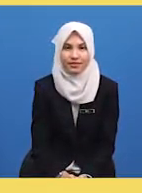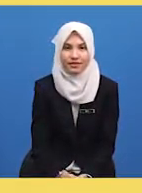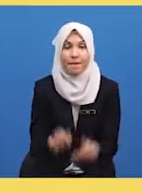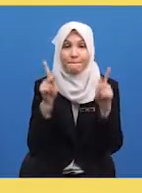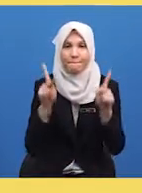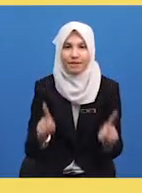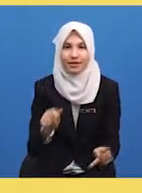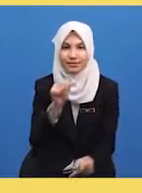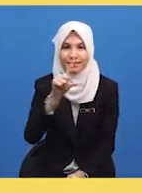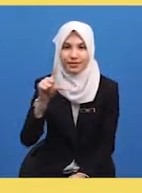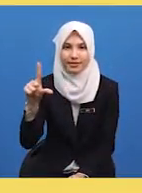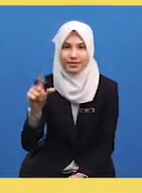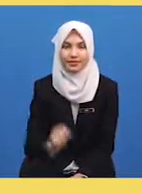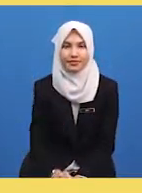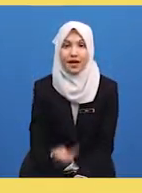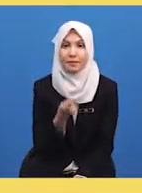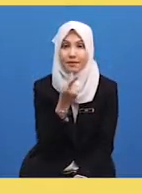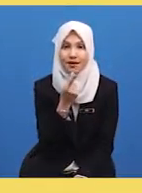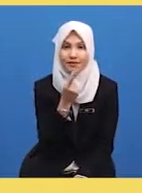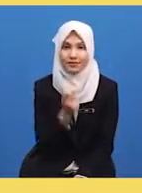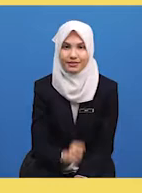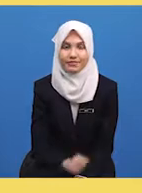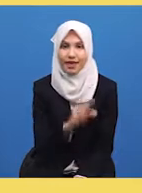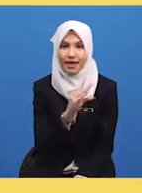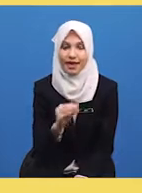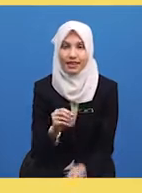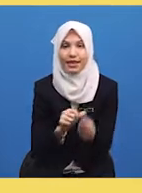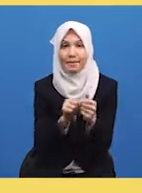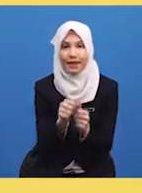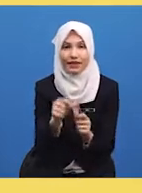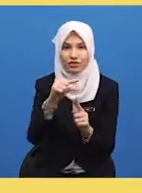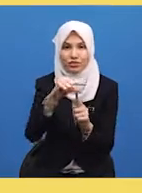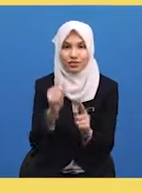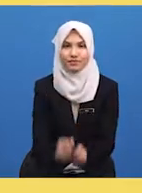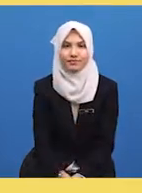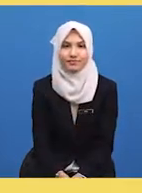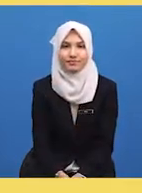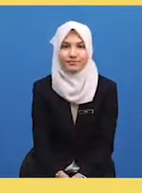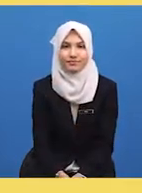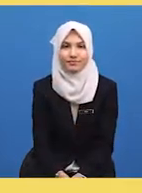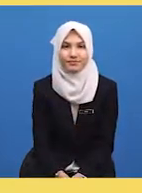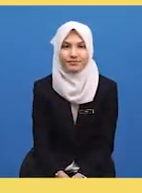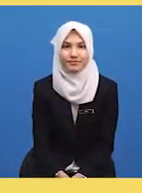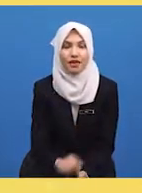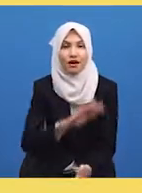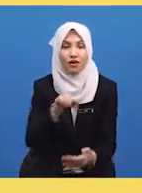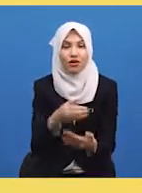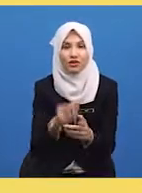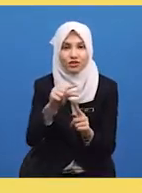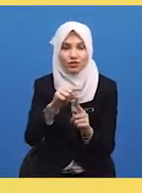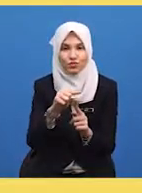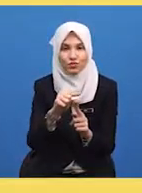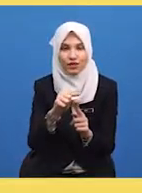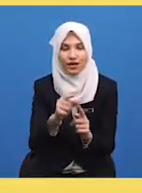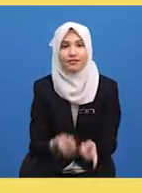personal, privacy, and password. All these words are related